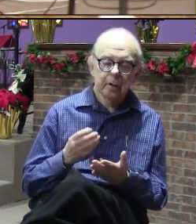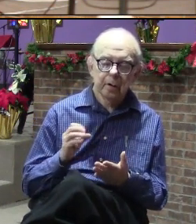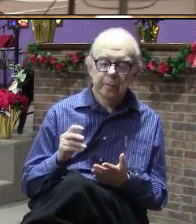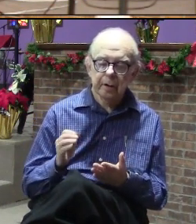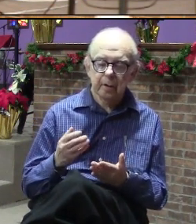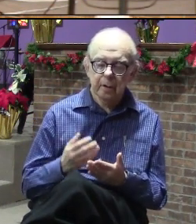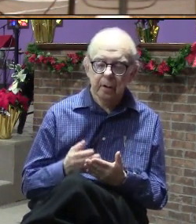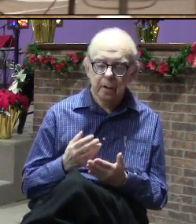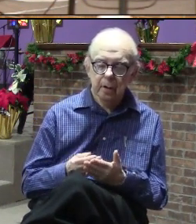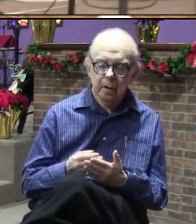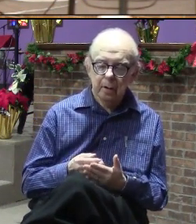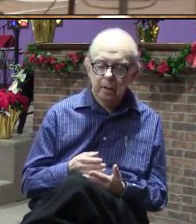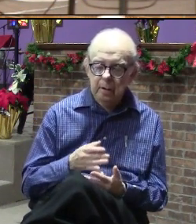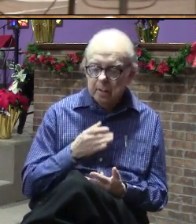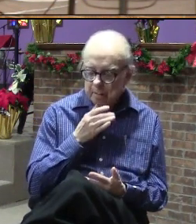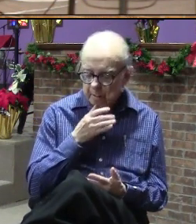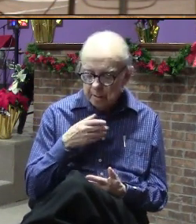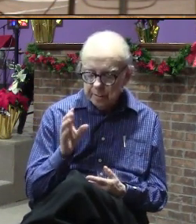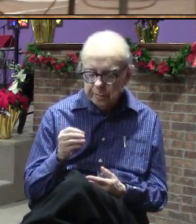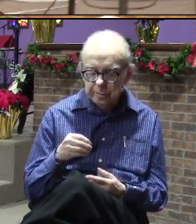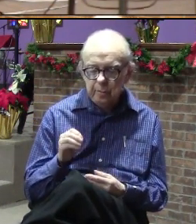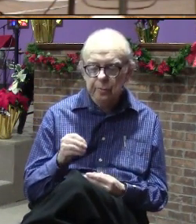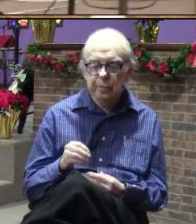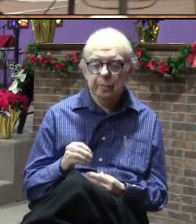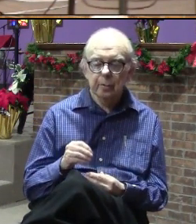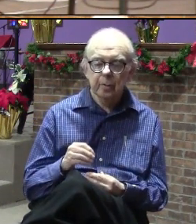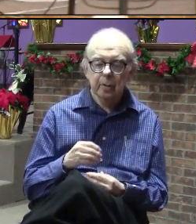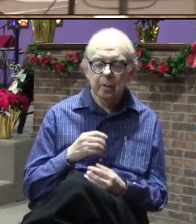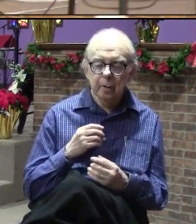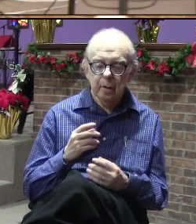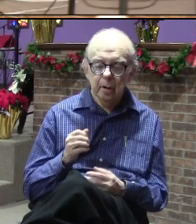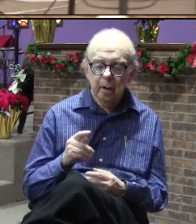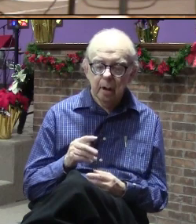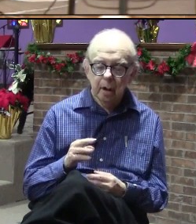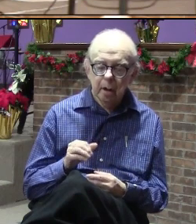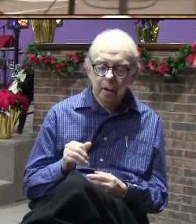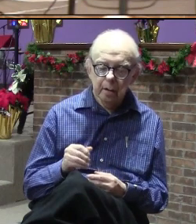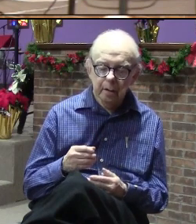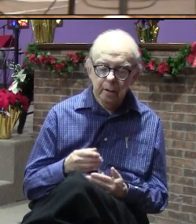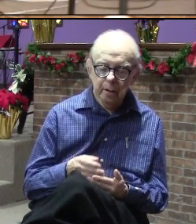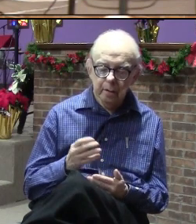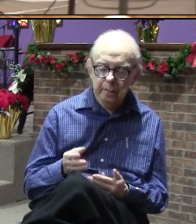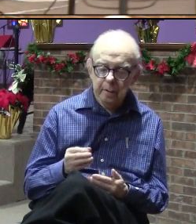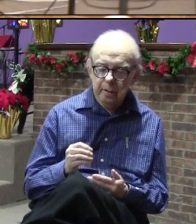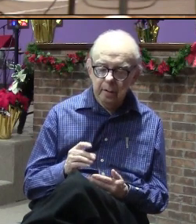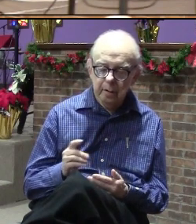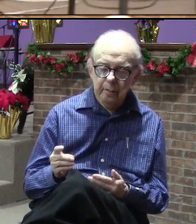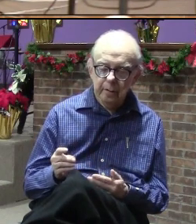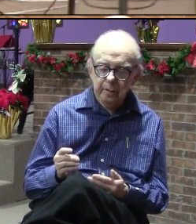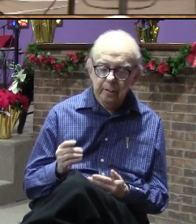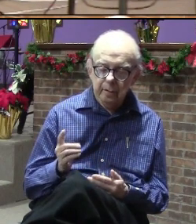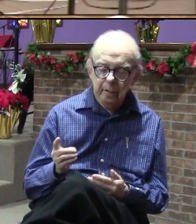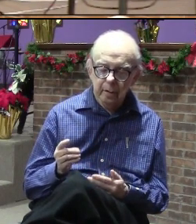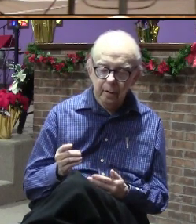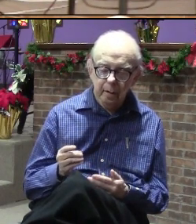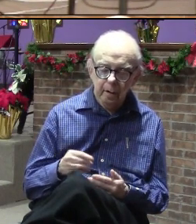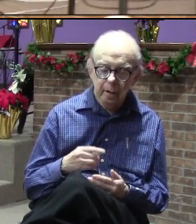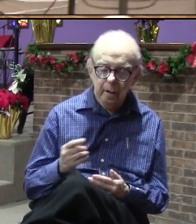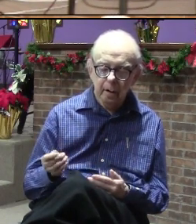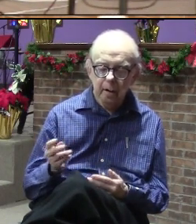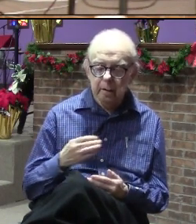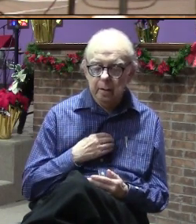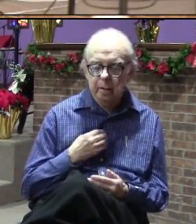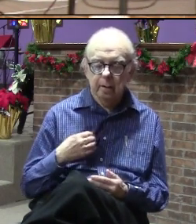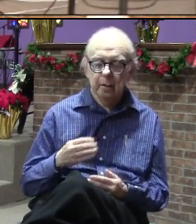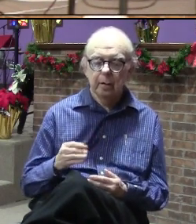Well, his mother went out and sold some jewelry to buy some food for a sumptuous feast. And then other members